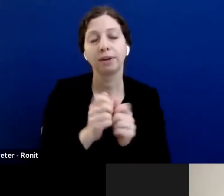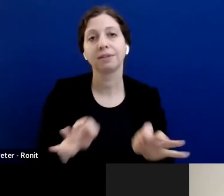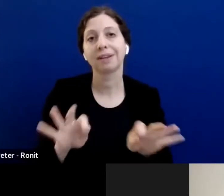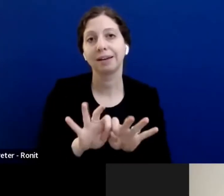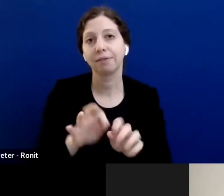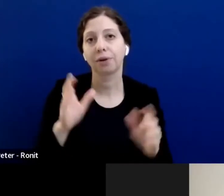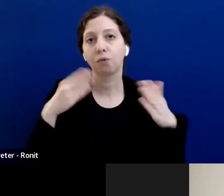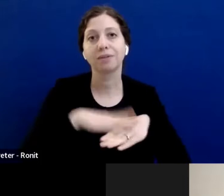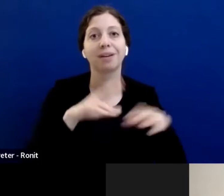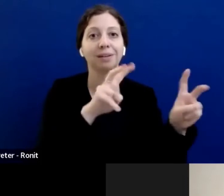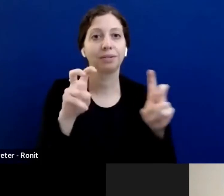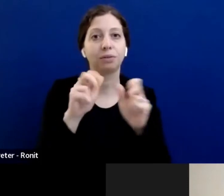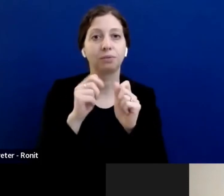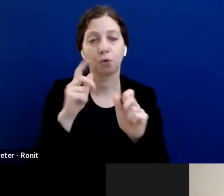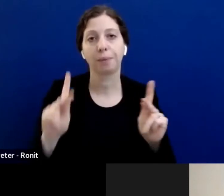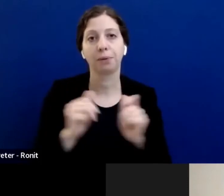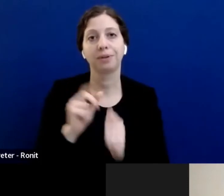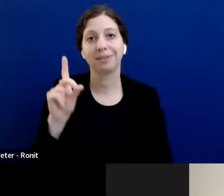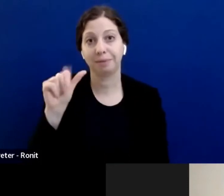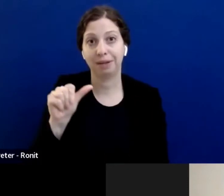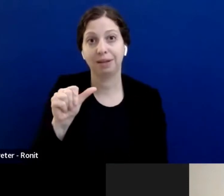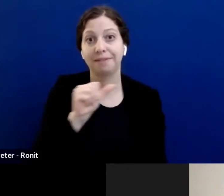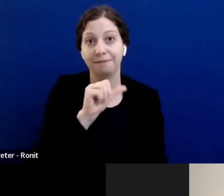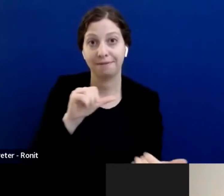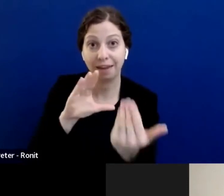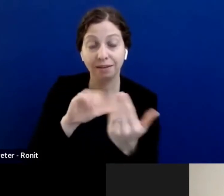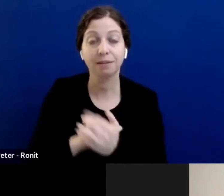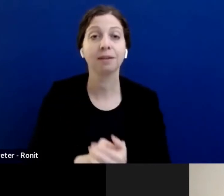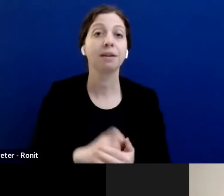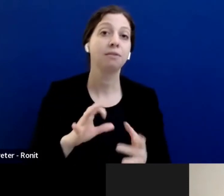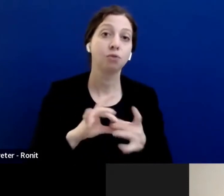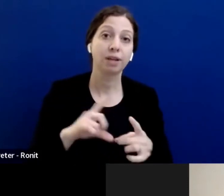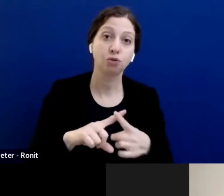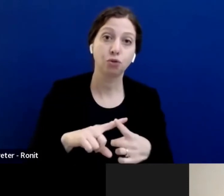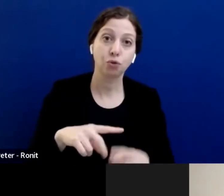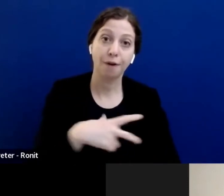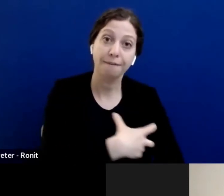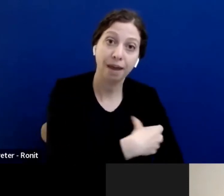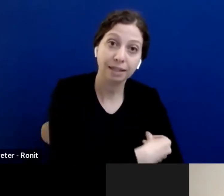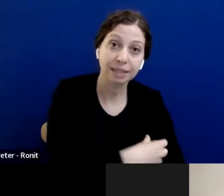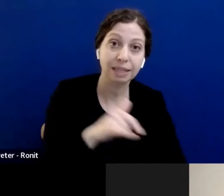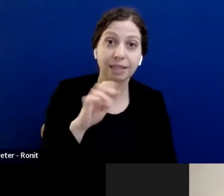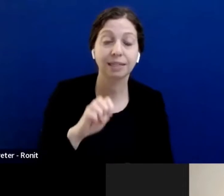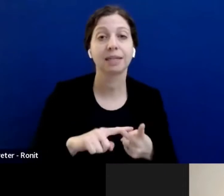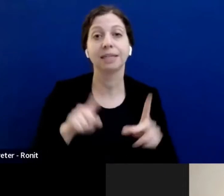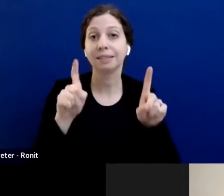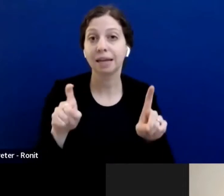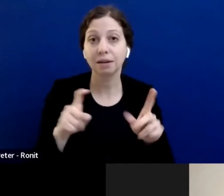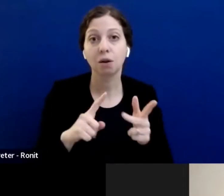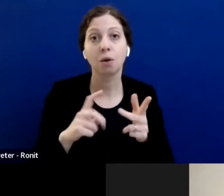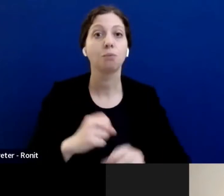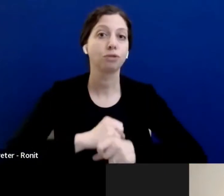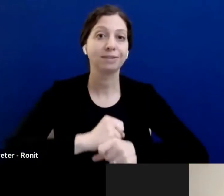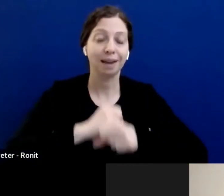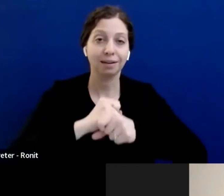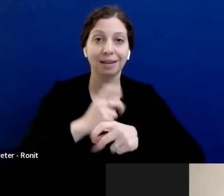issues people with disabilities have faced, whether that's about vaccines or testing or protecting the